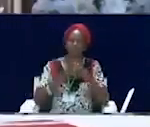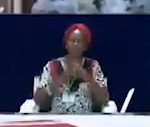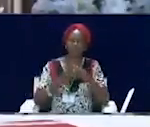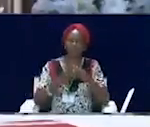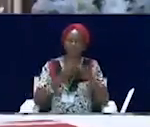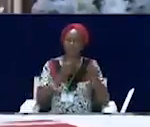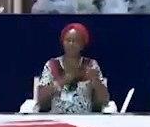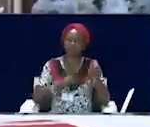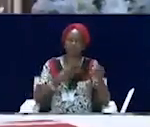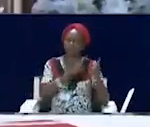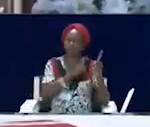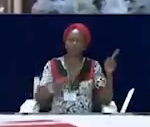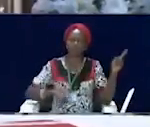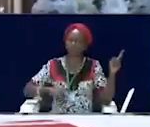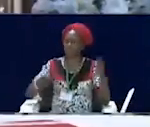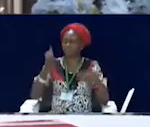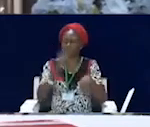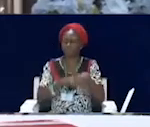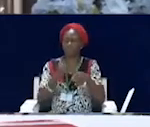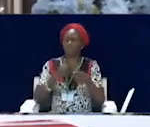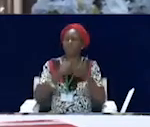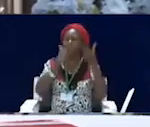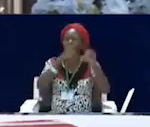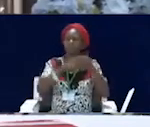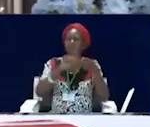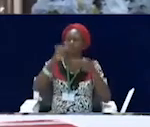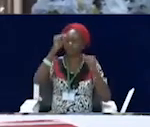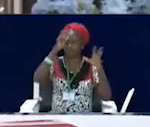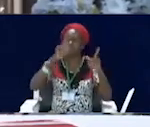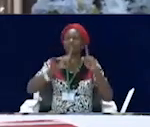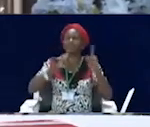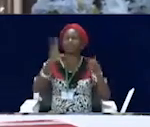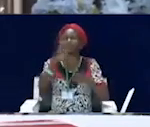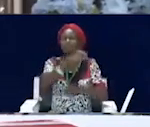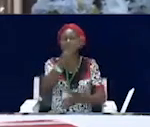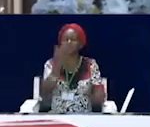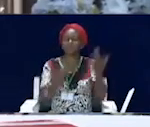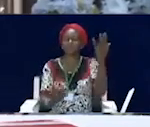And please, Lord, whenever they cry unto you, answer them by fire.